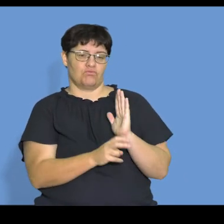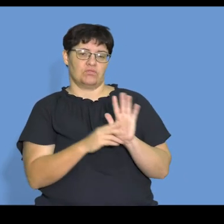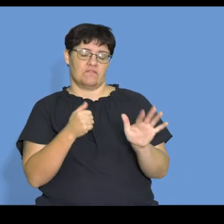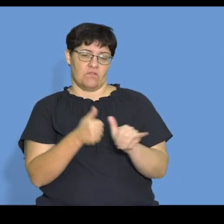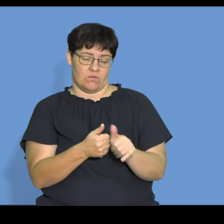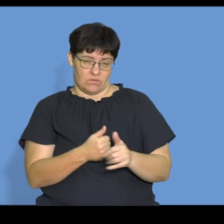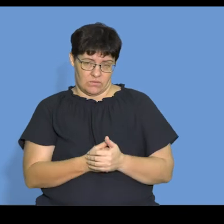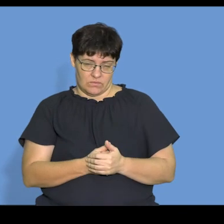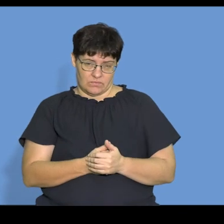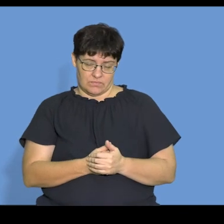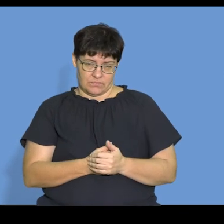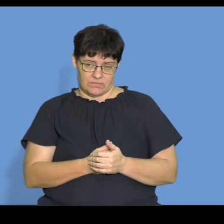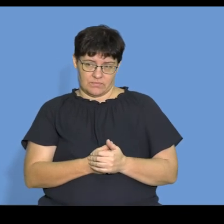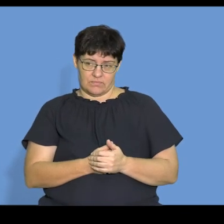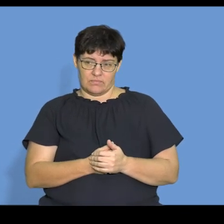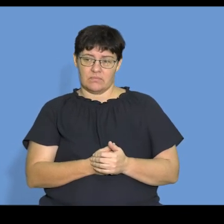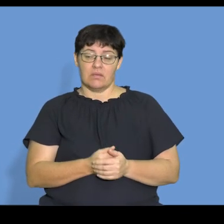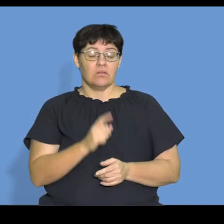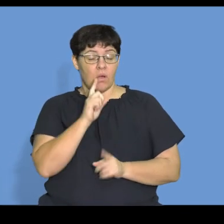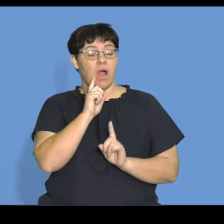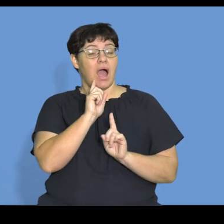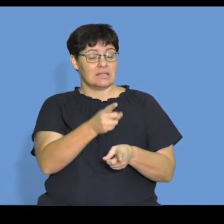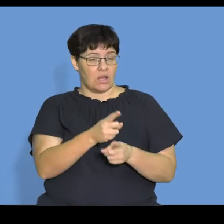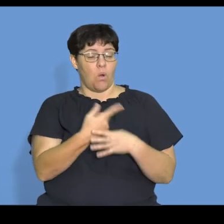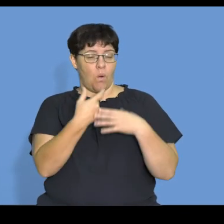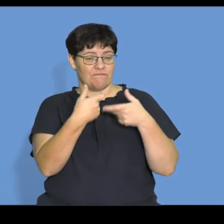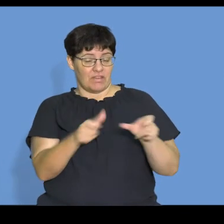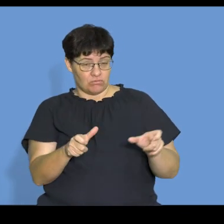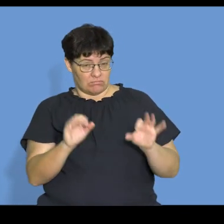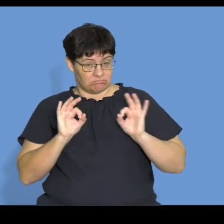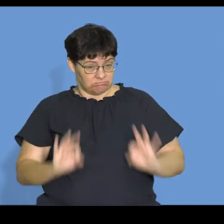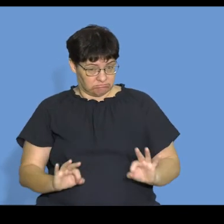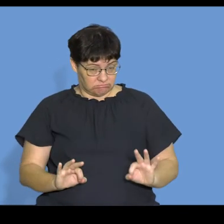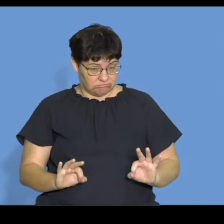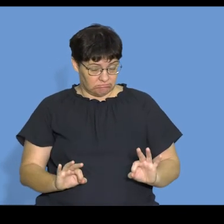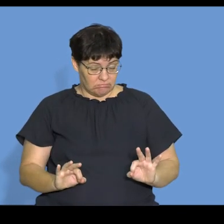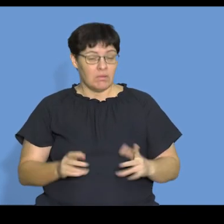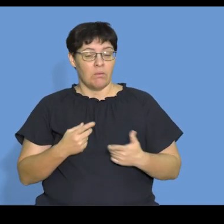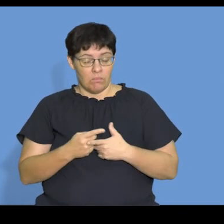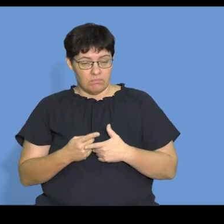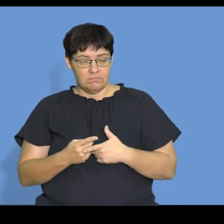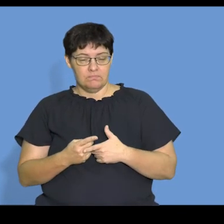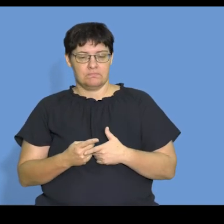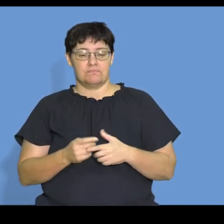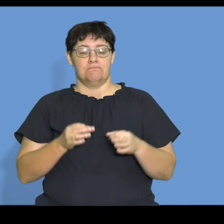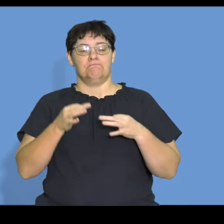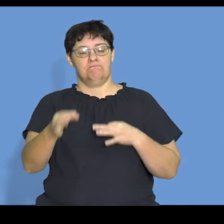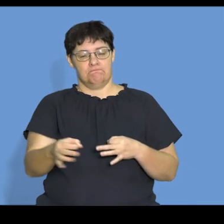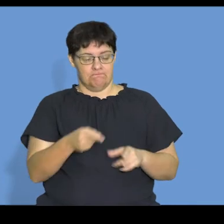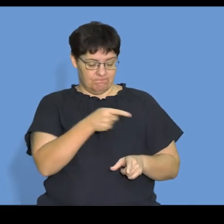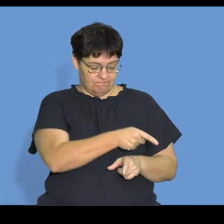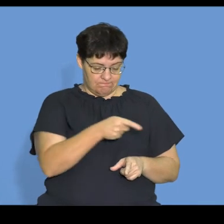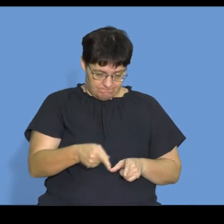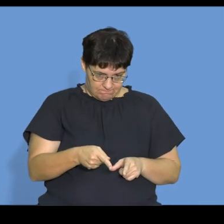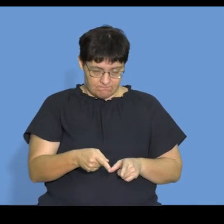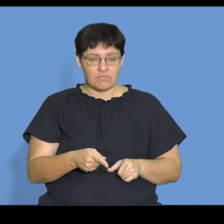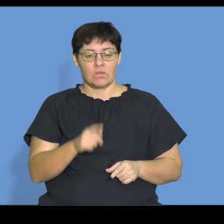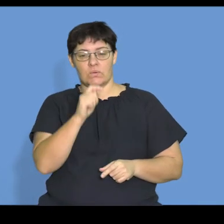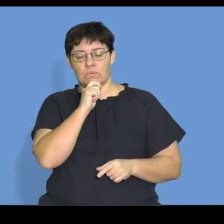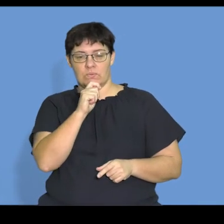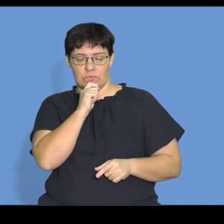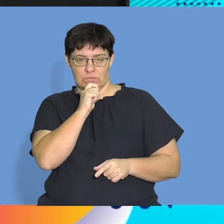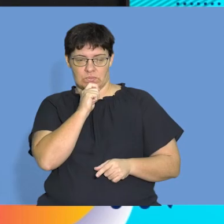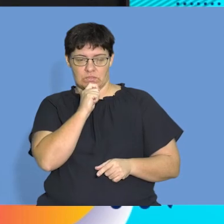You check your answer or you have factorized correctly by expanding those factors using